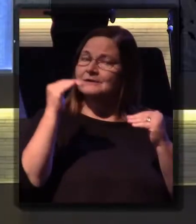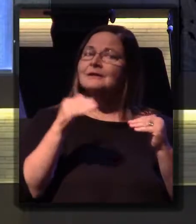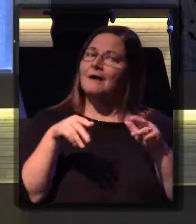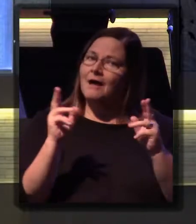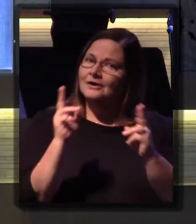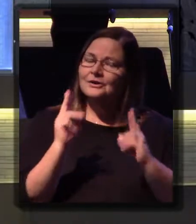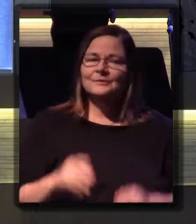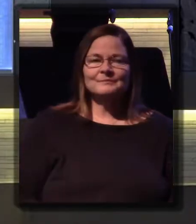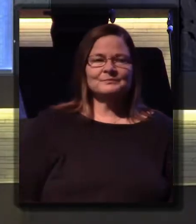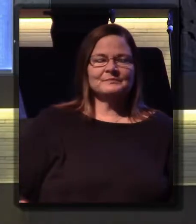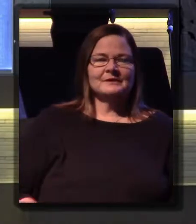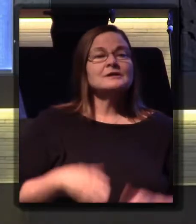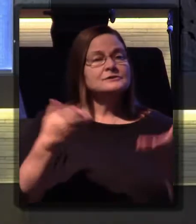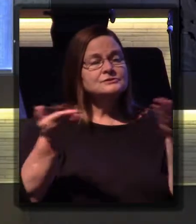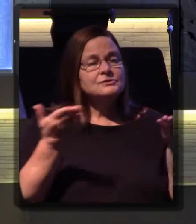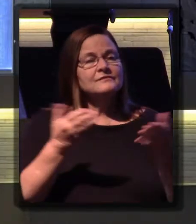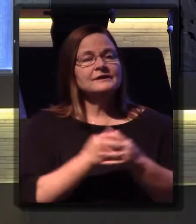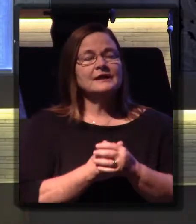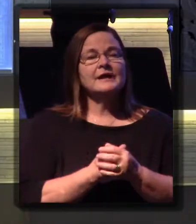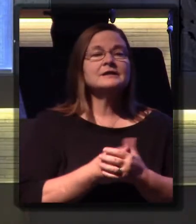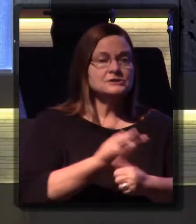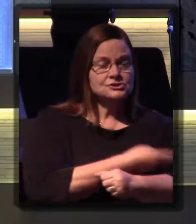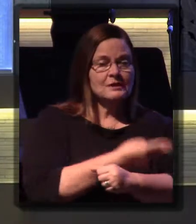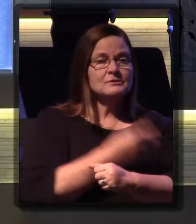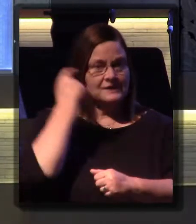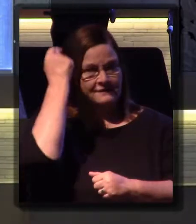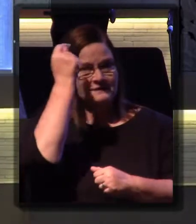It is a pleasure to be back with you, unexpected privilege